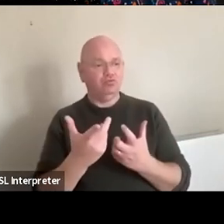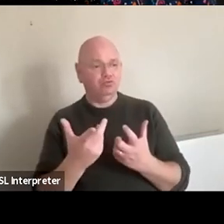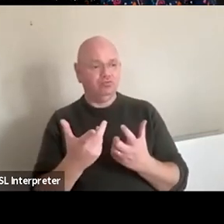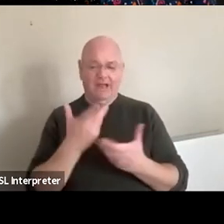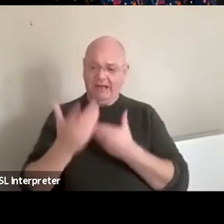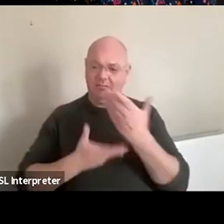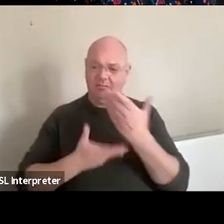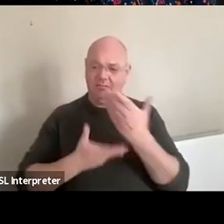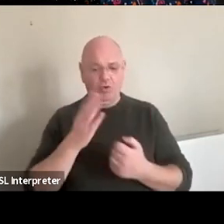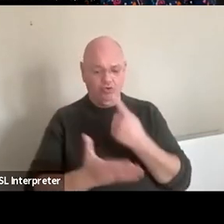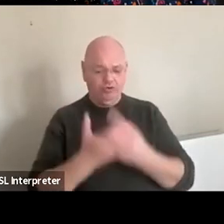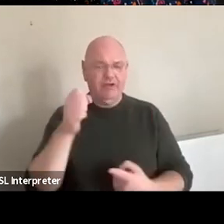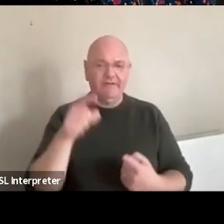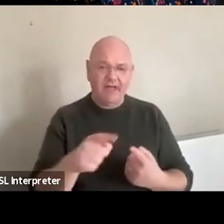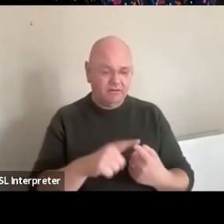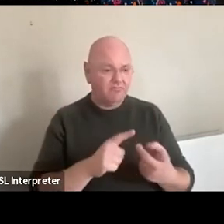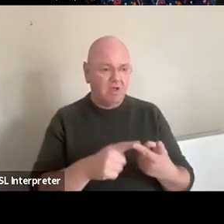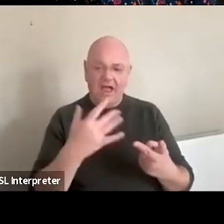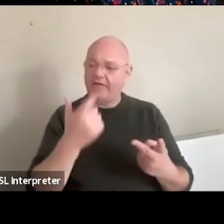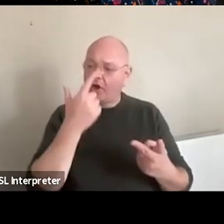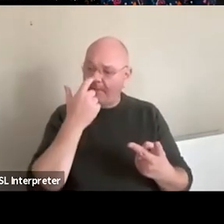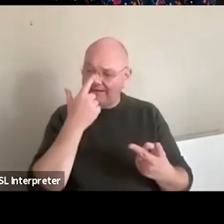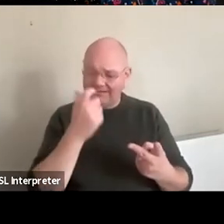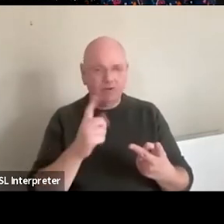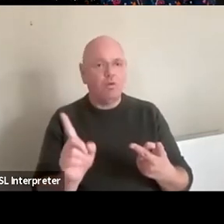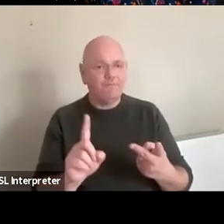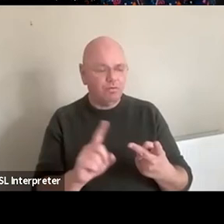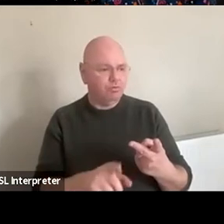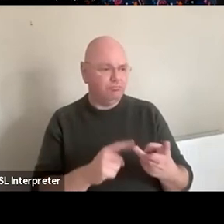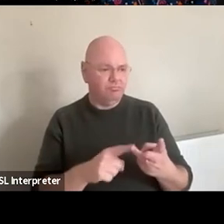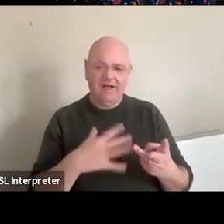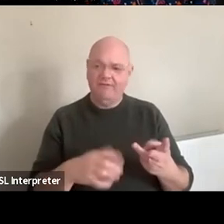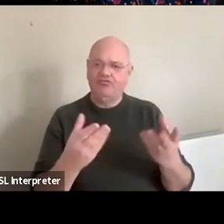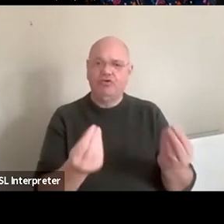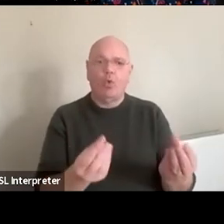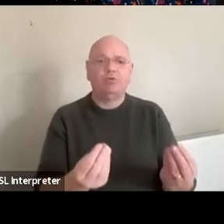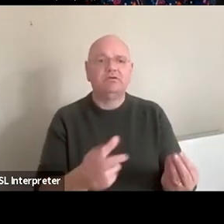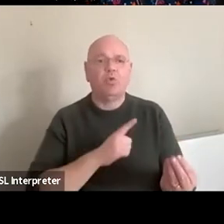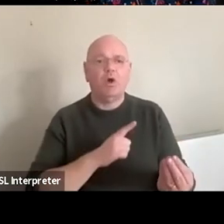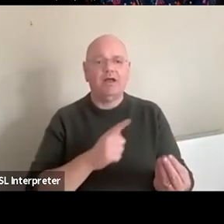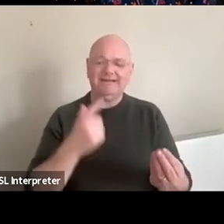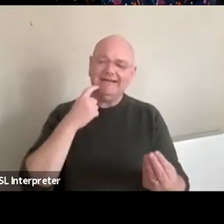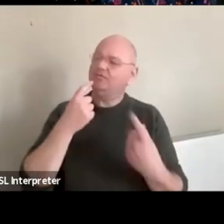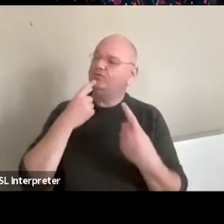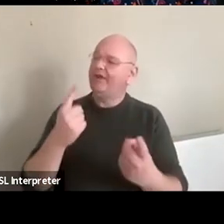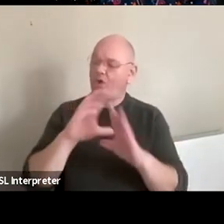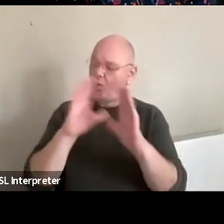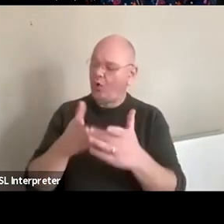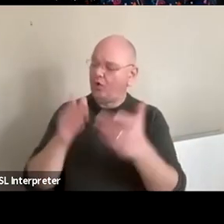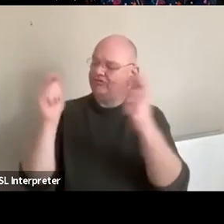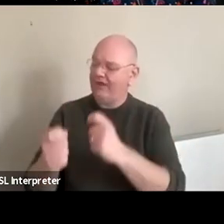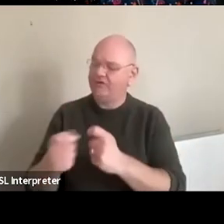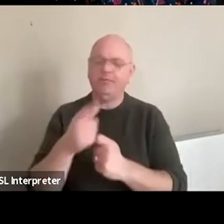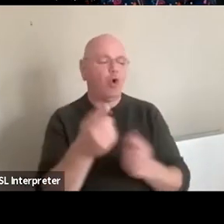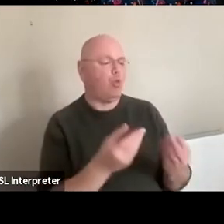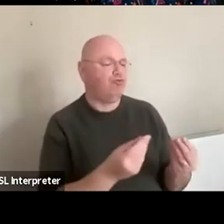have to get to that point. I think it's very easy to go in and be like, oh, we're just going to completely change the world. When actually, maybe your resources aren't available